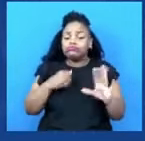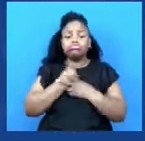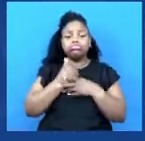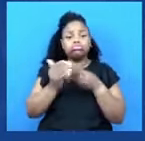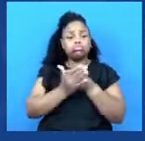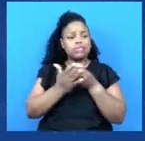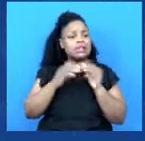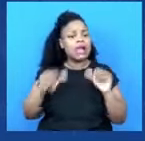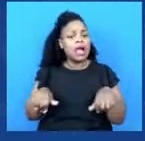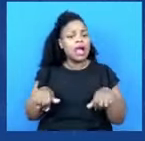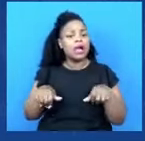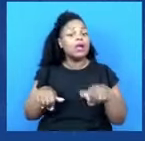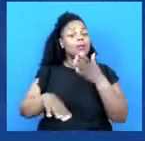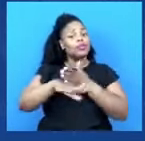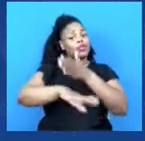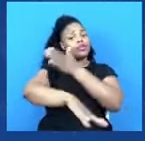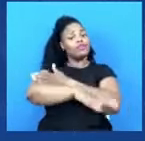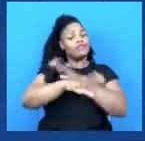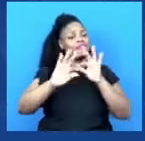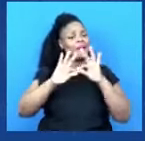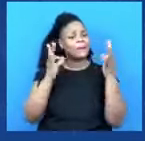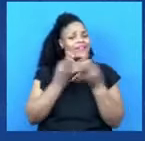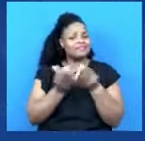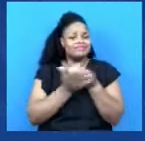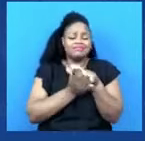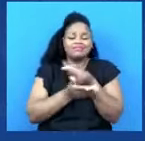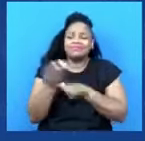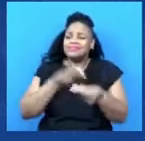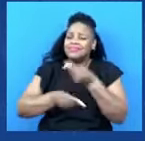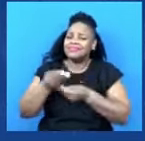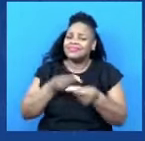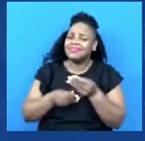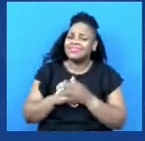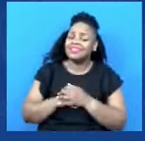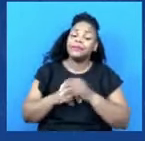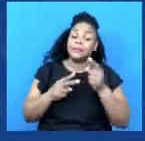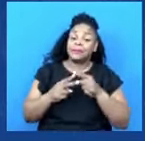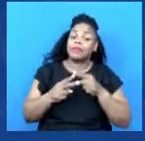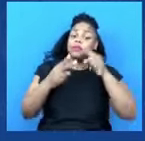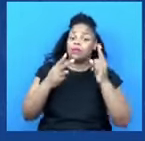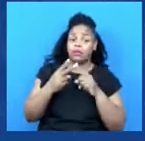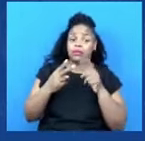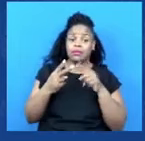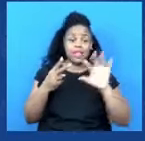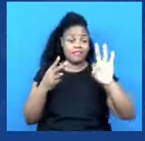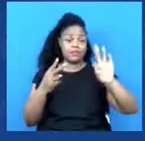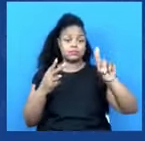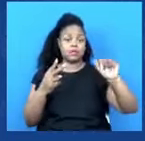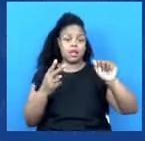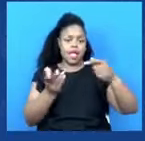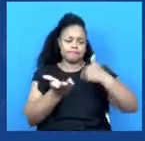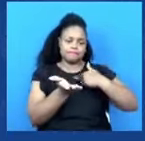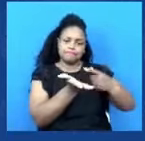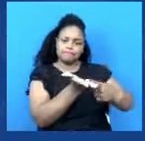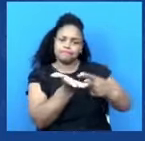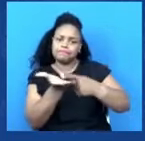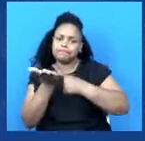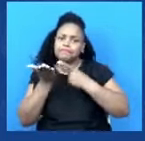Secondly, I've ordered the FDA to work with states and tribes to import prescription drugs safely from